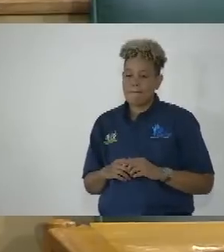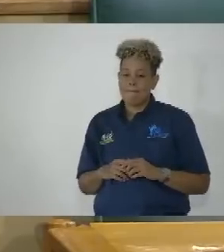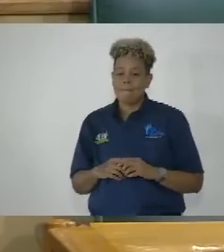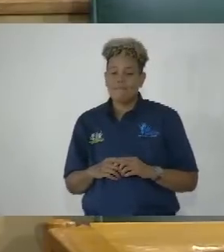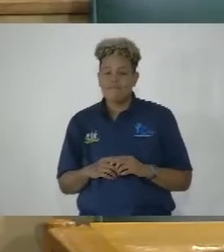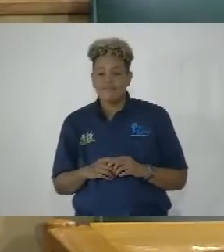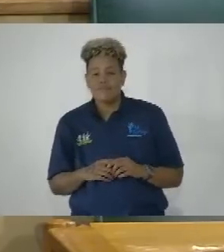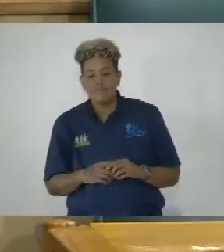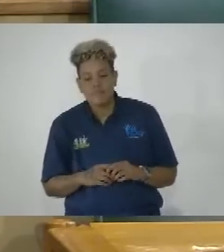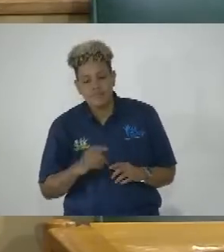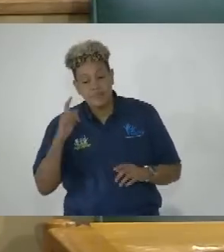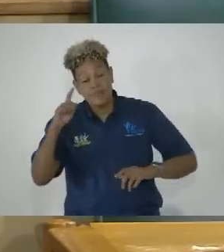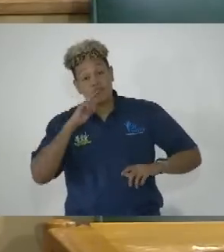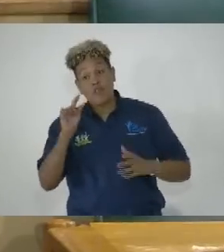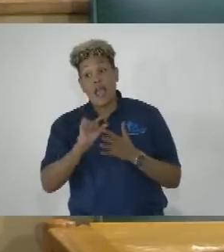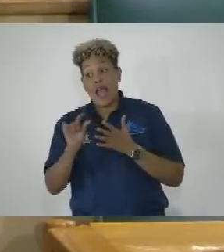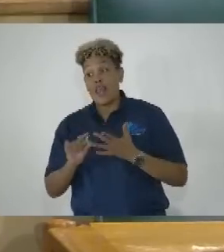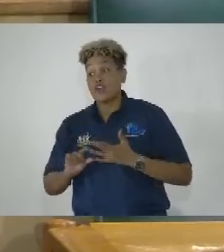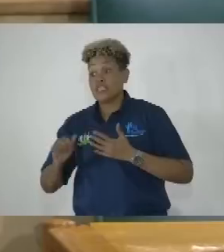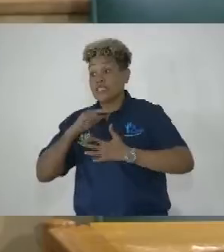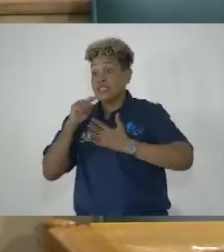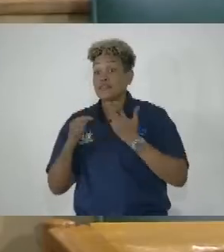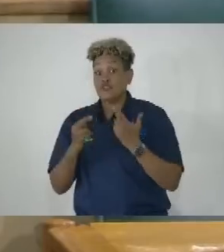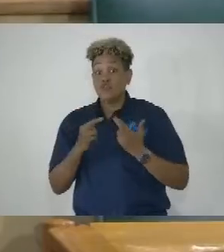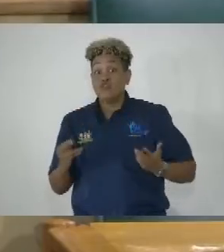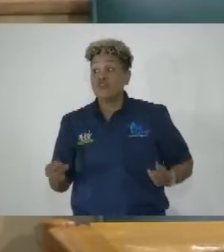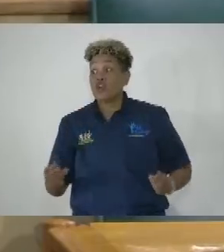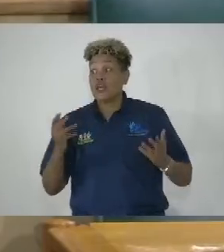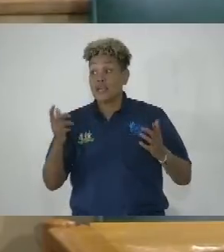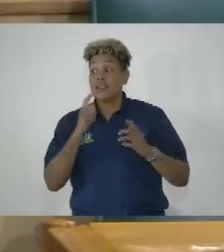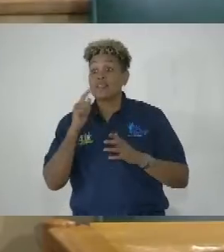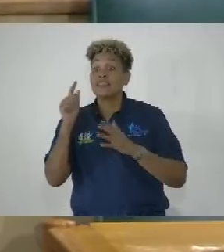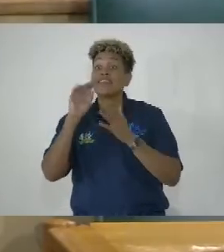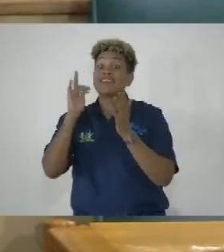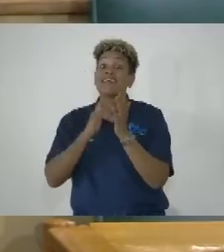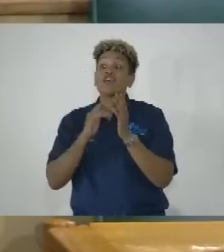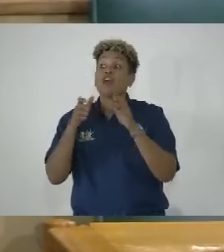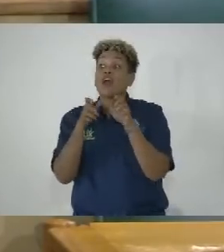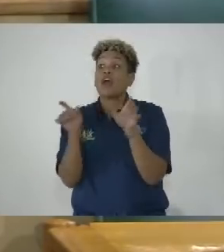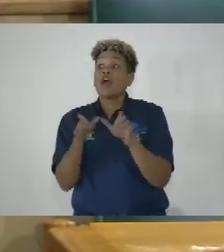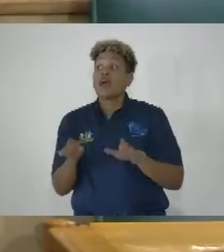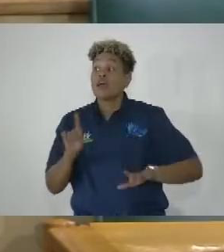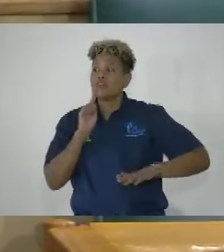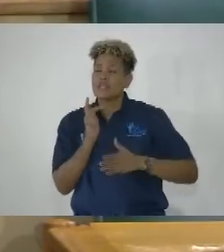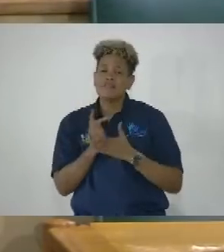But the allocation of these resources in these centralized units has failed.